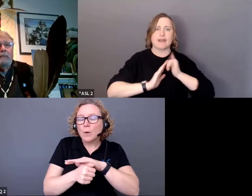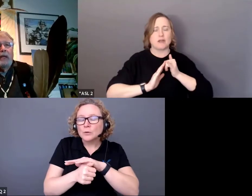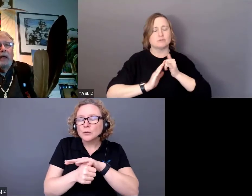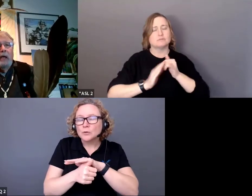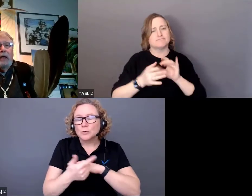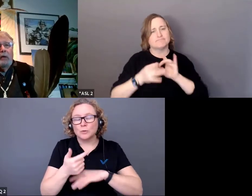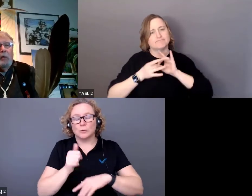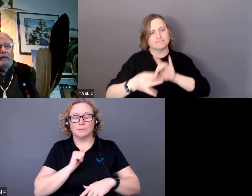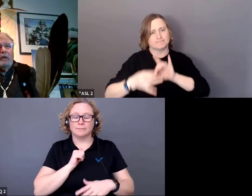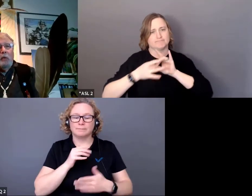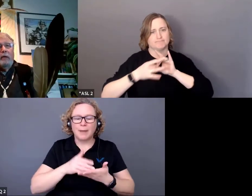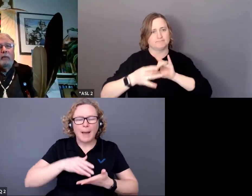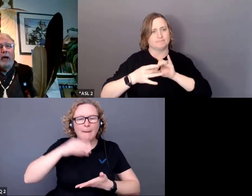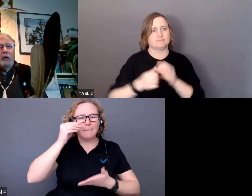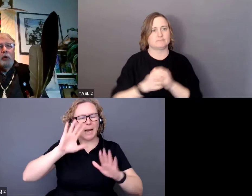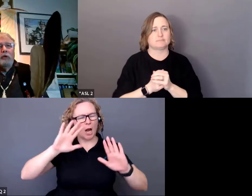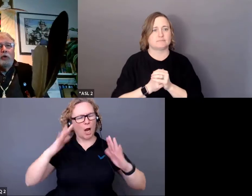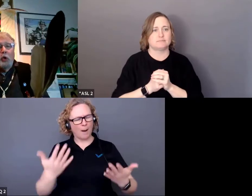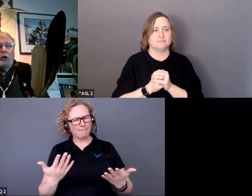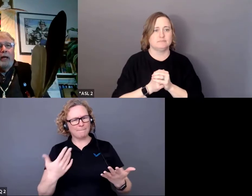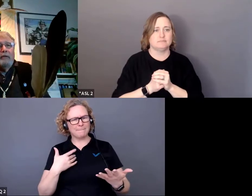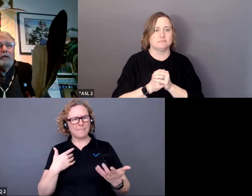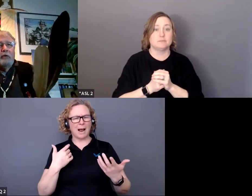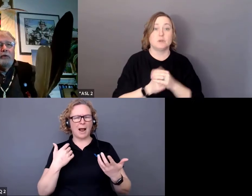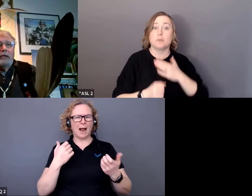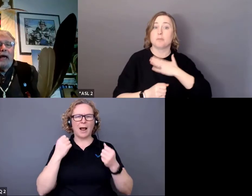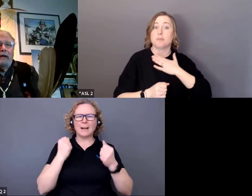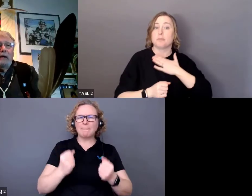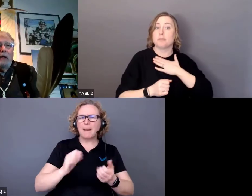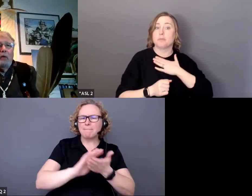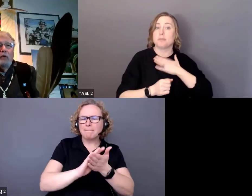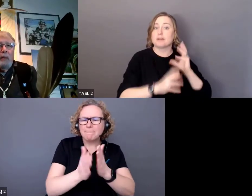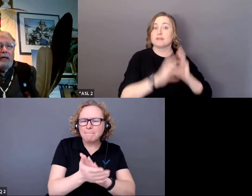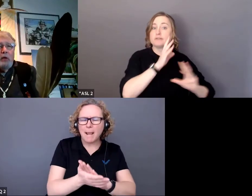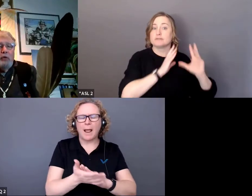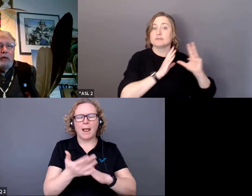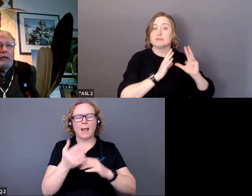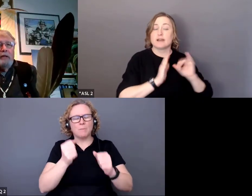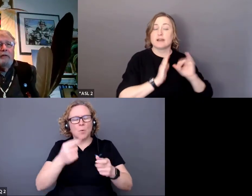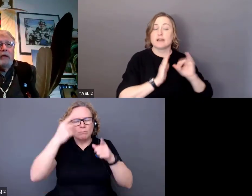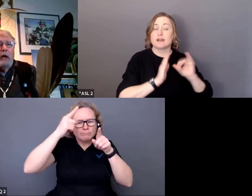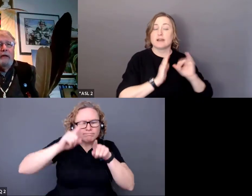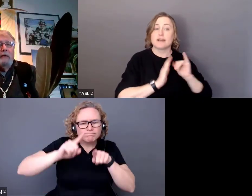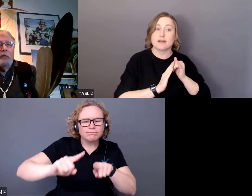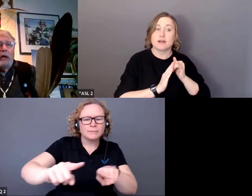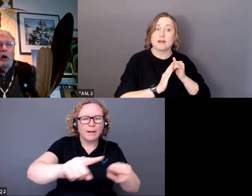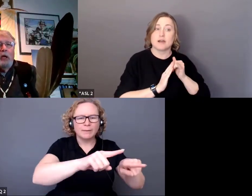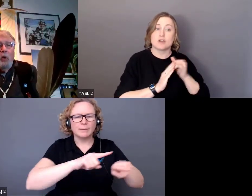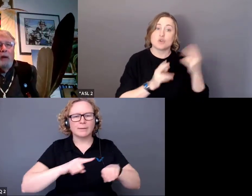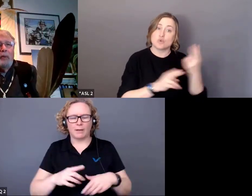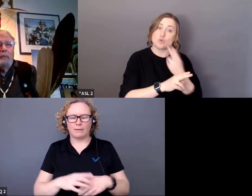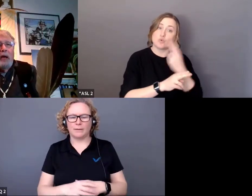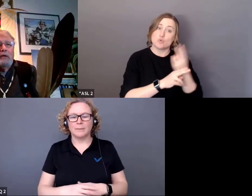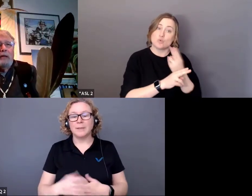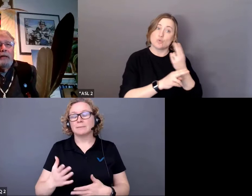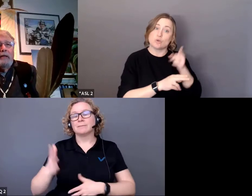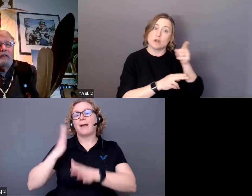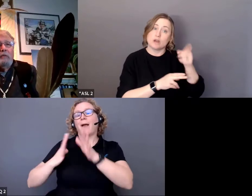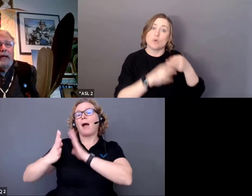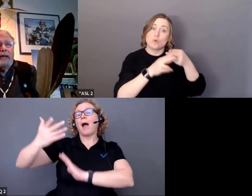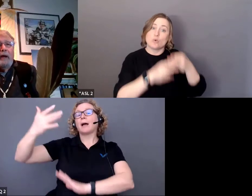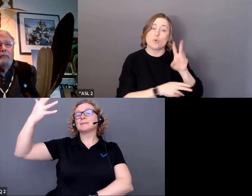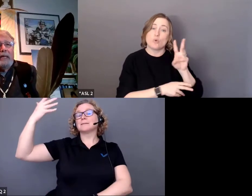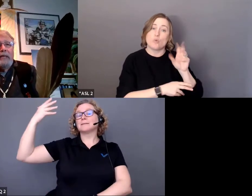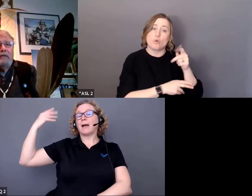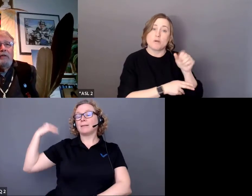relations. The ways that my Haudenosaunee ancestors did that was by using this kind of what we call a wampum belt. This